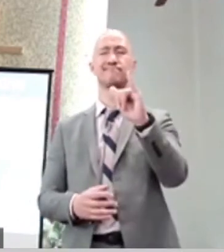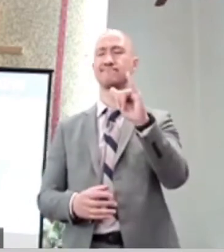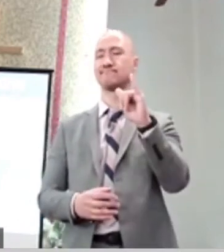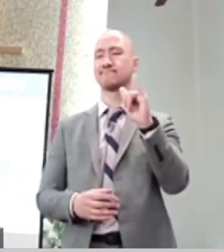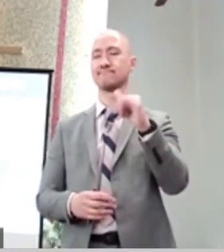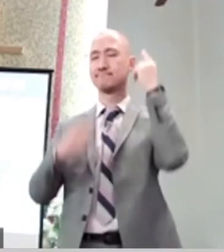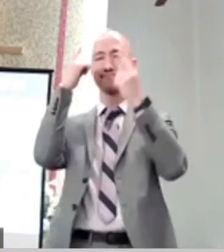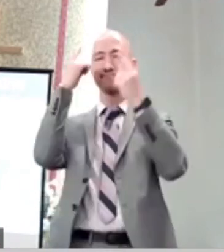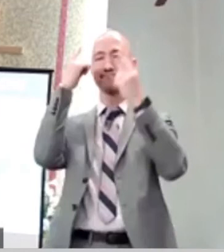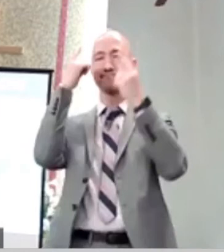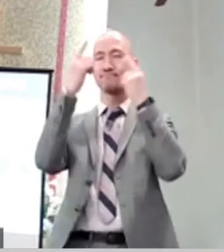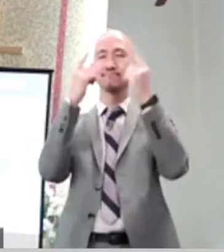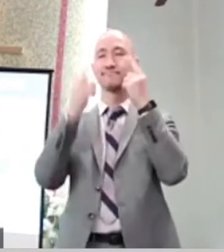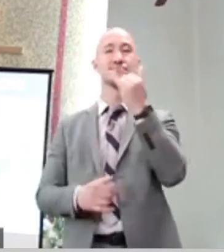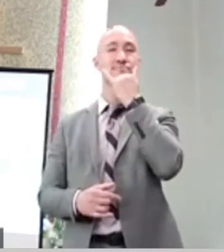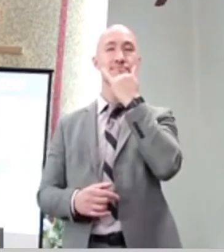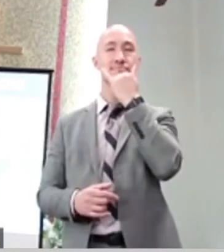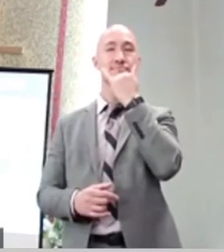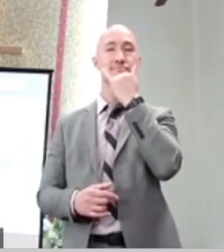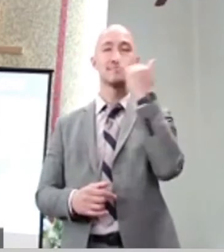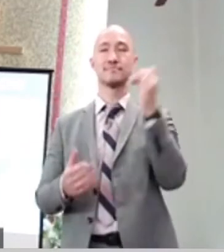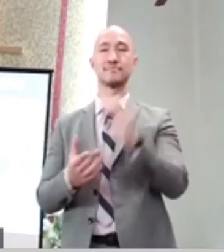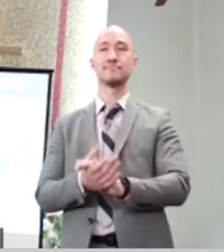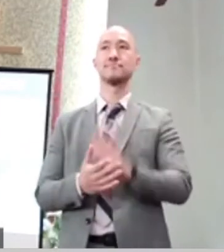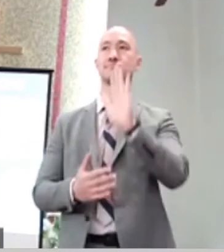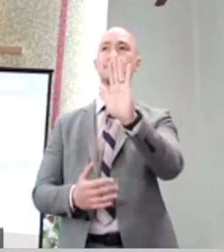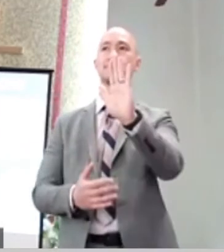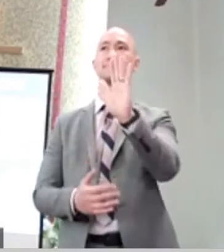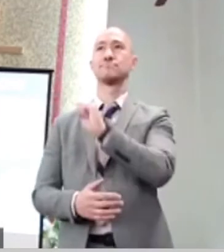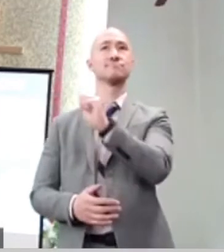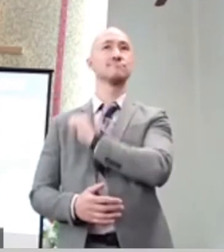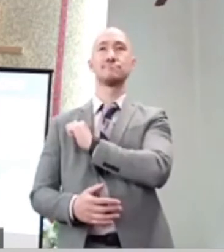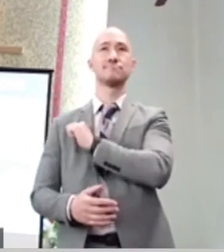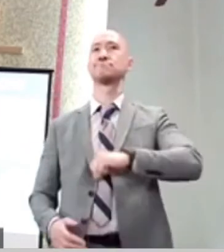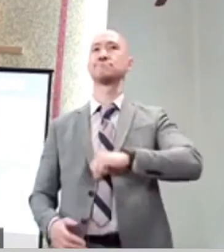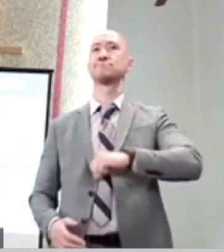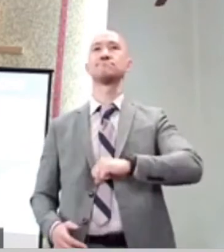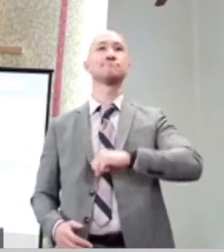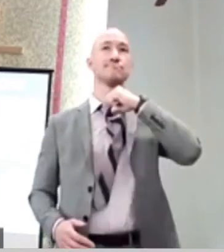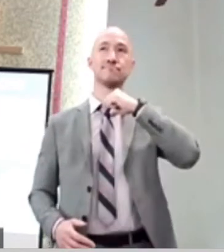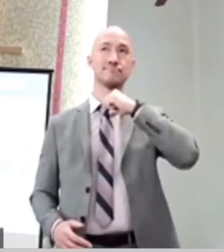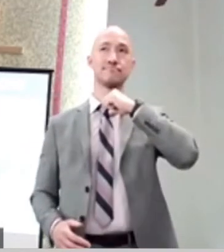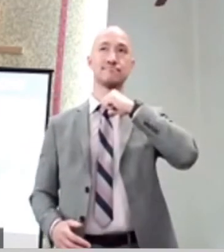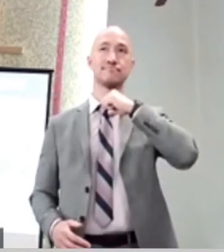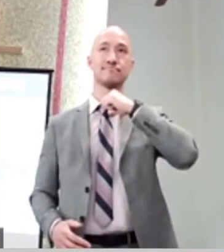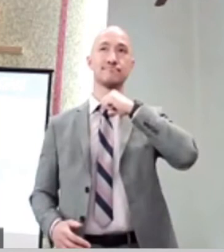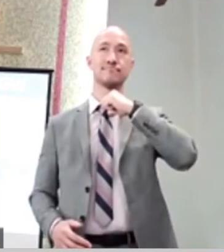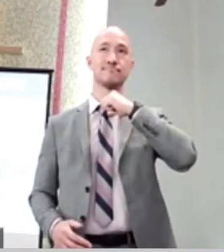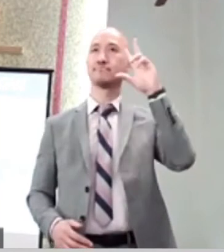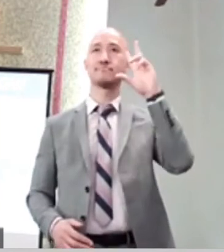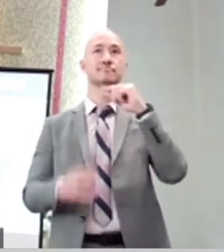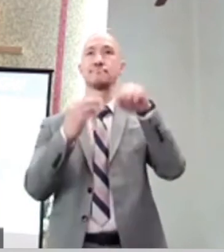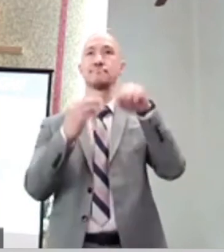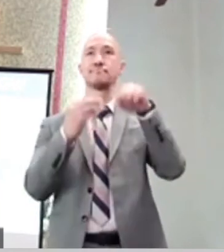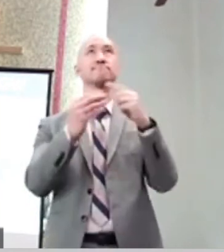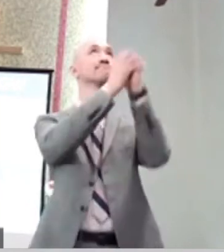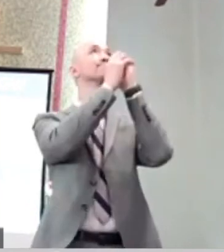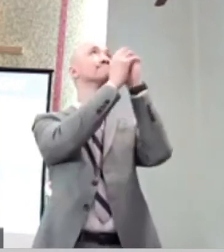becomes about you. And where is God in this? He's not there. And when you're in that state of mind,